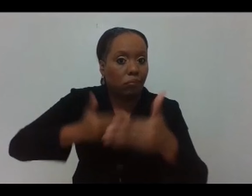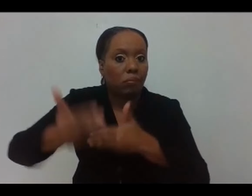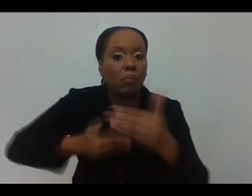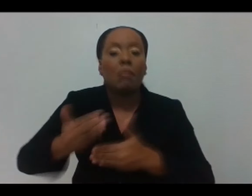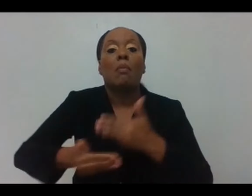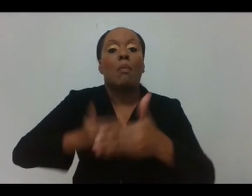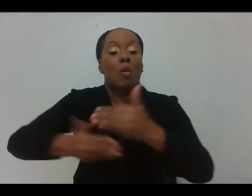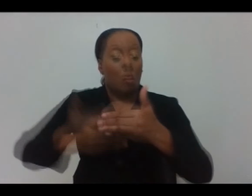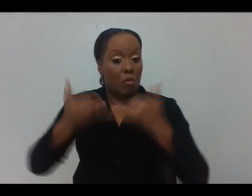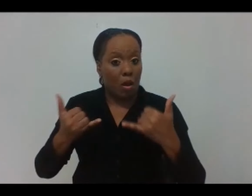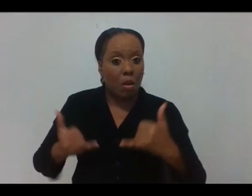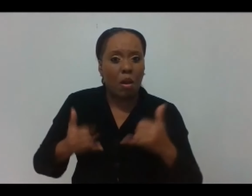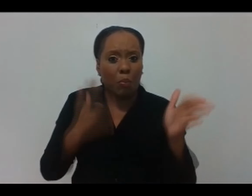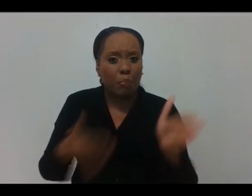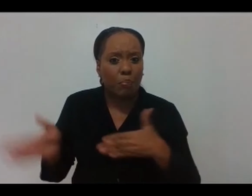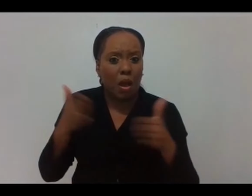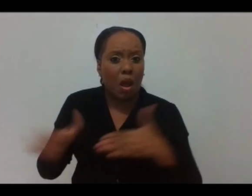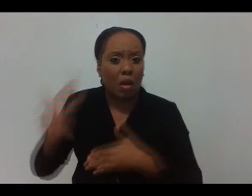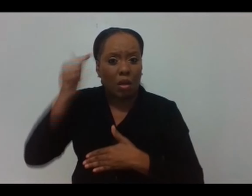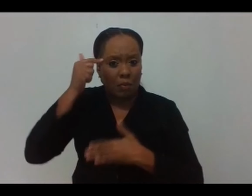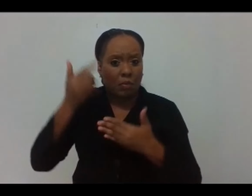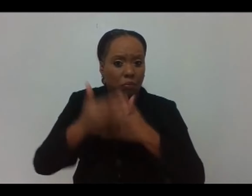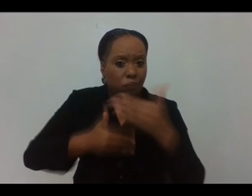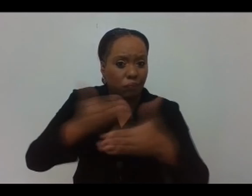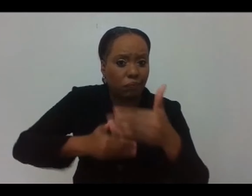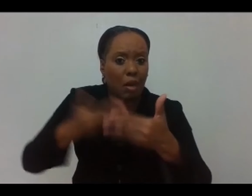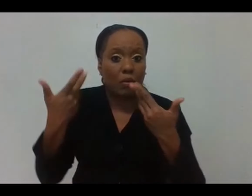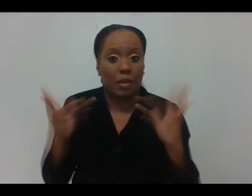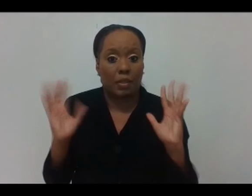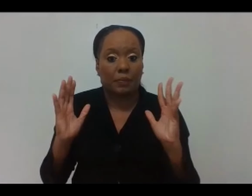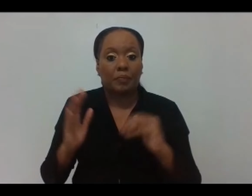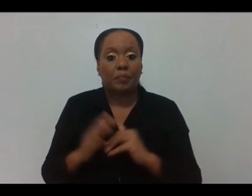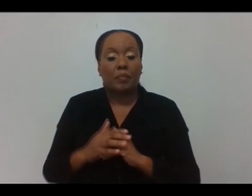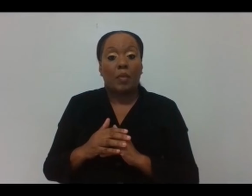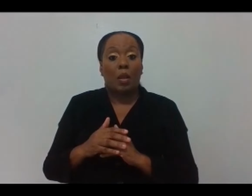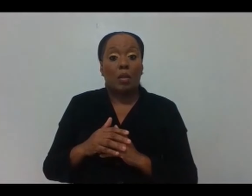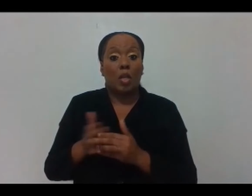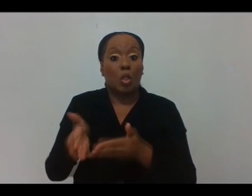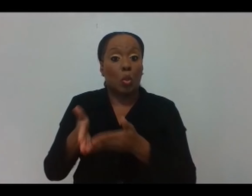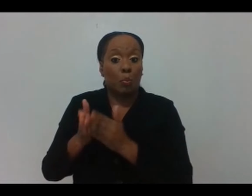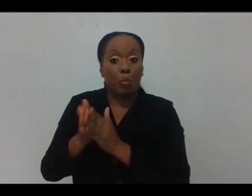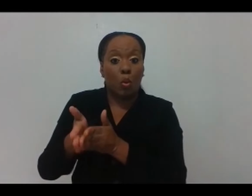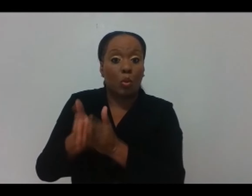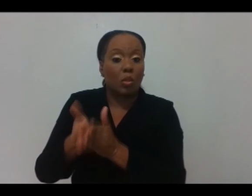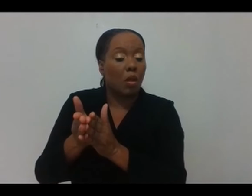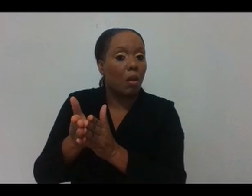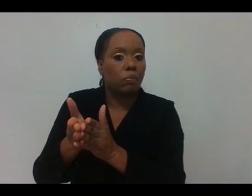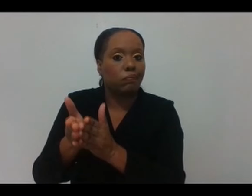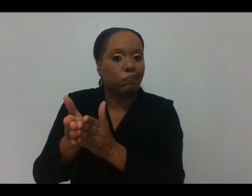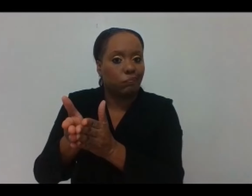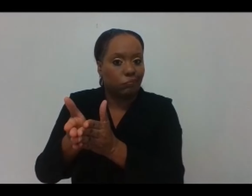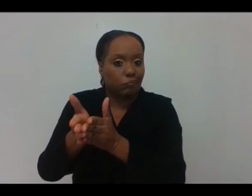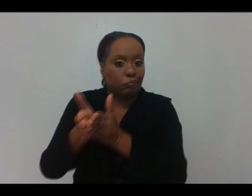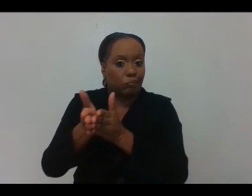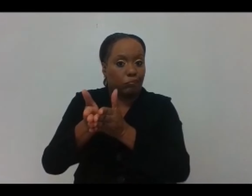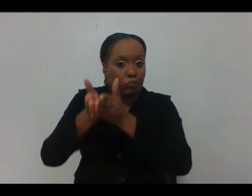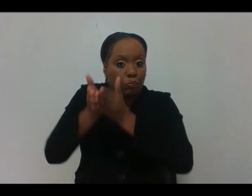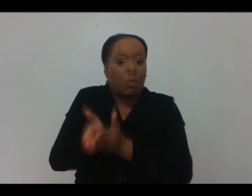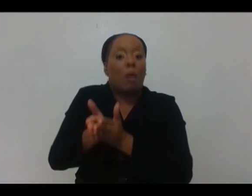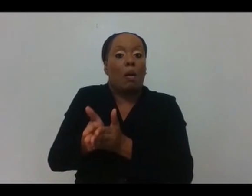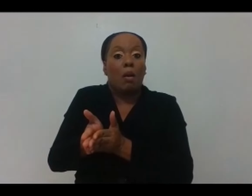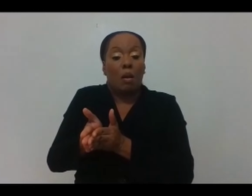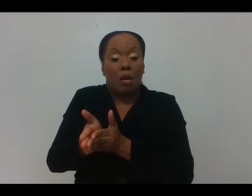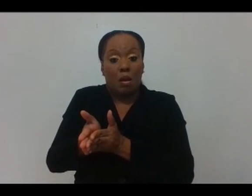them. The boats are being hauled out to the water. The fishing vessels are being hauled out to the water. This small craft